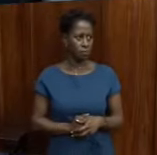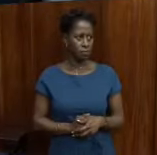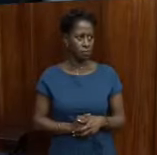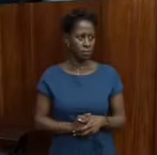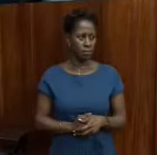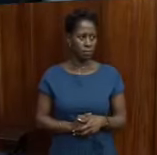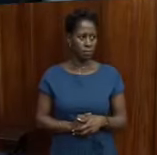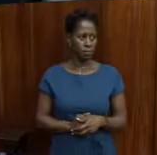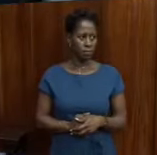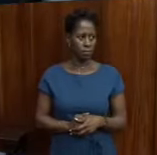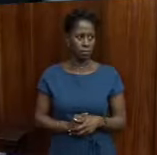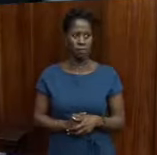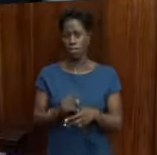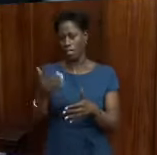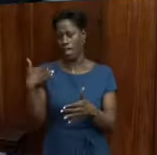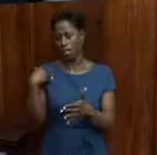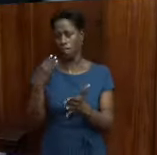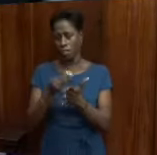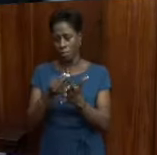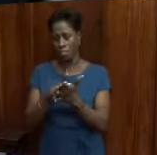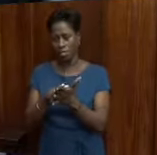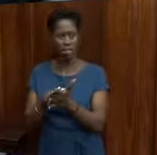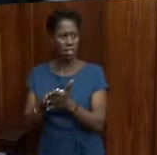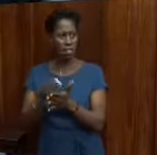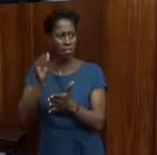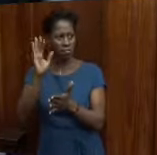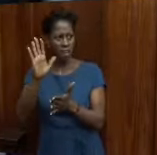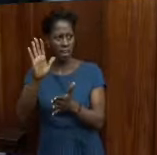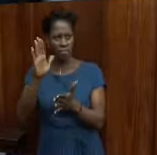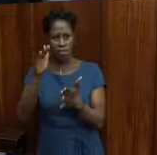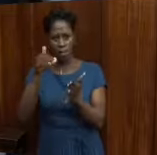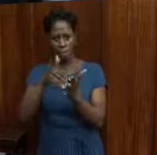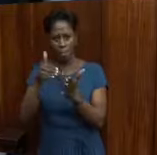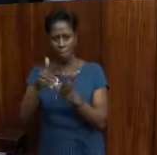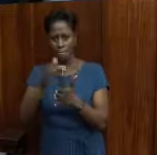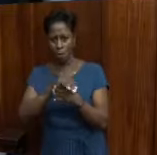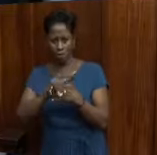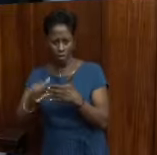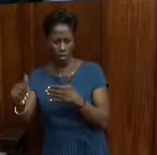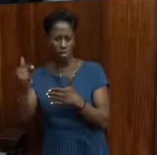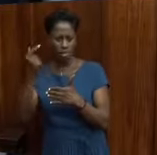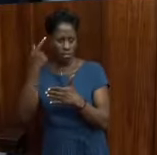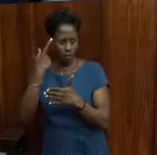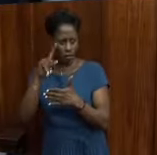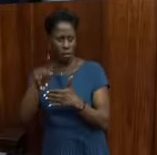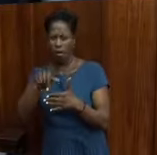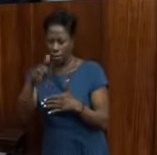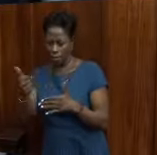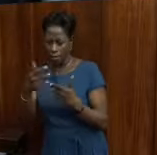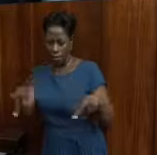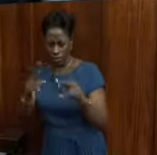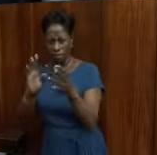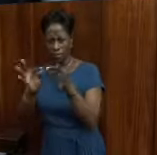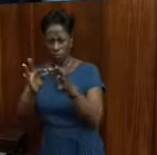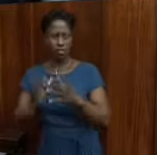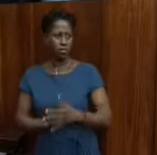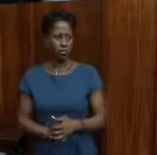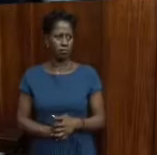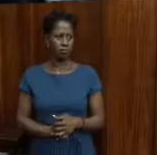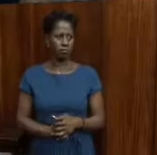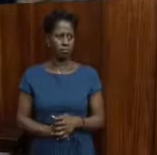$5.78 million, which has been provided for in the estimates. The Community Tourism Project is intended to improve the quality of life of